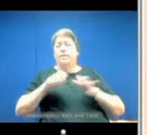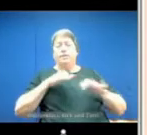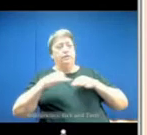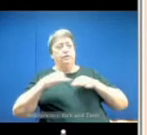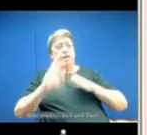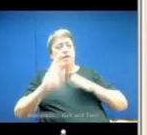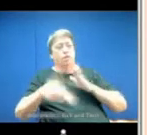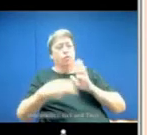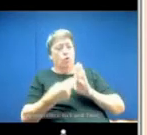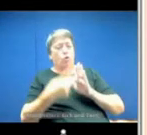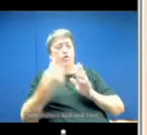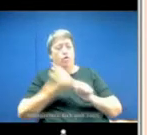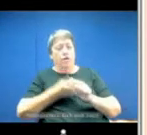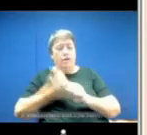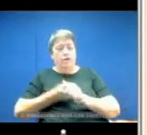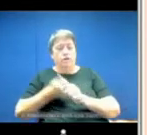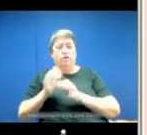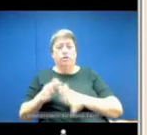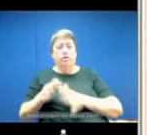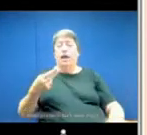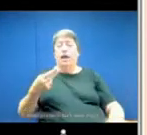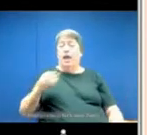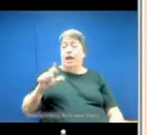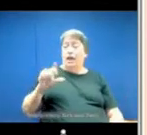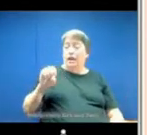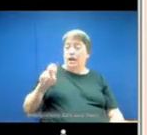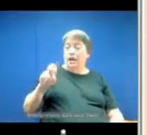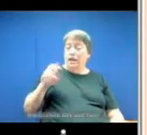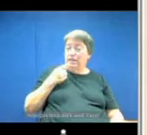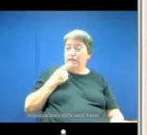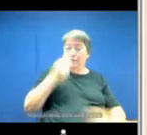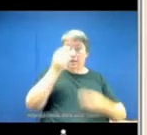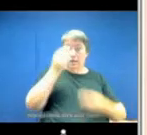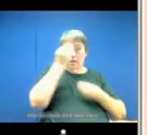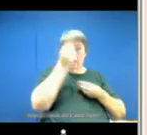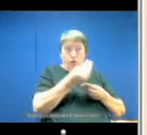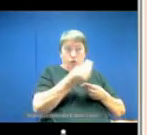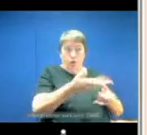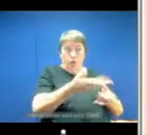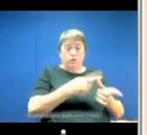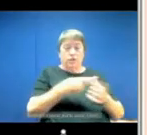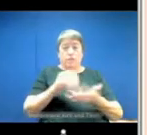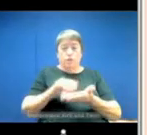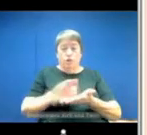Helene, okay. Disclose, then put on record and extend the privilege.